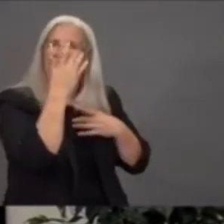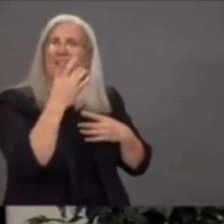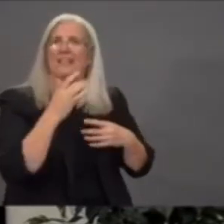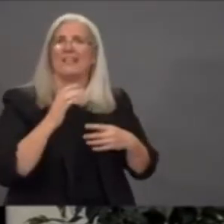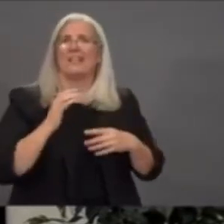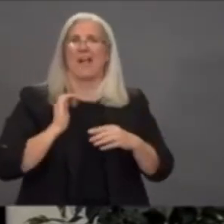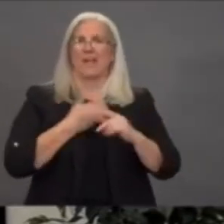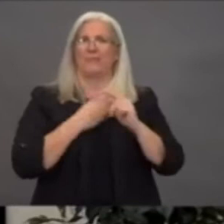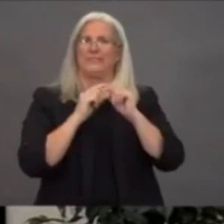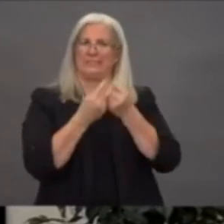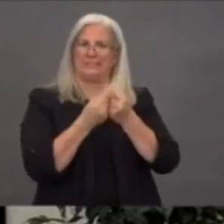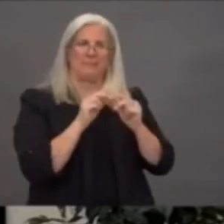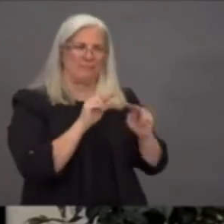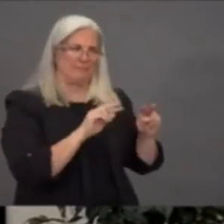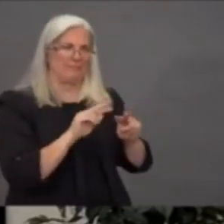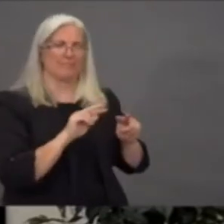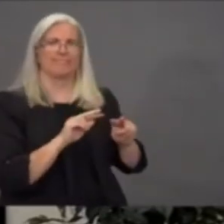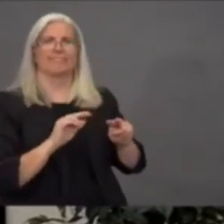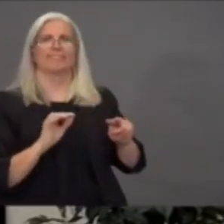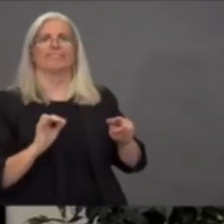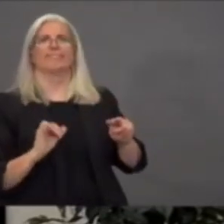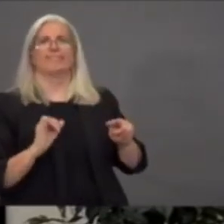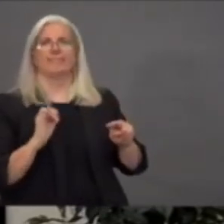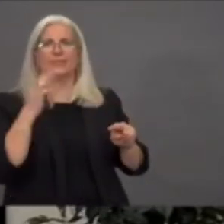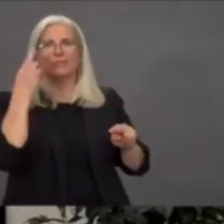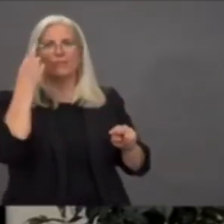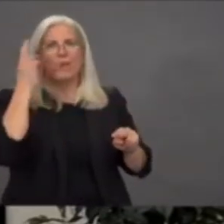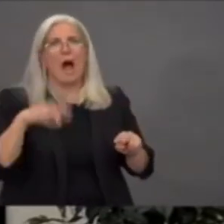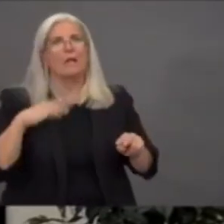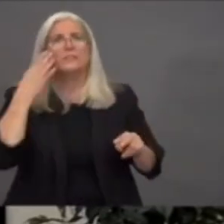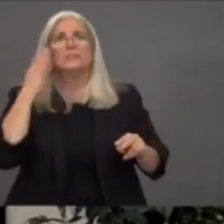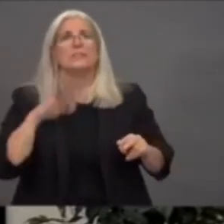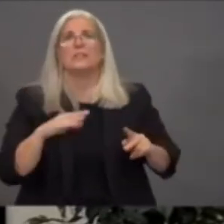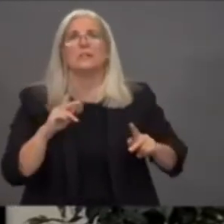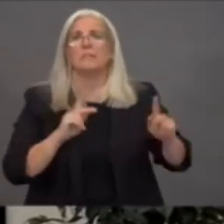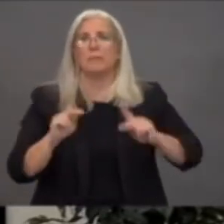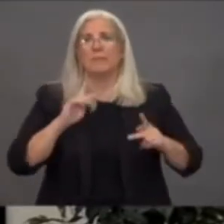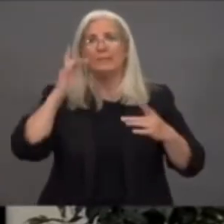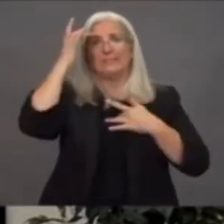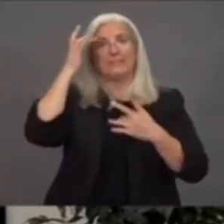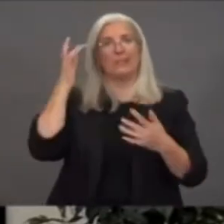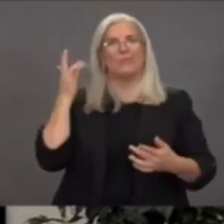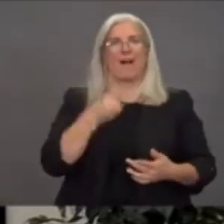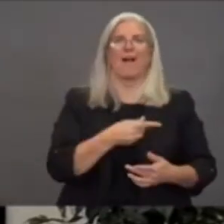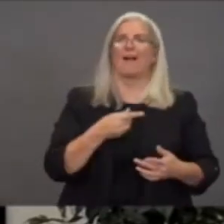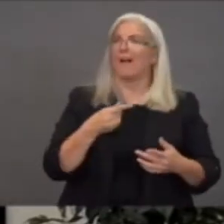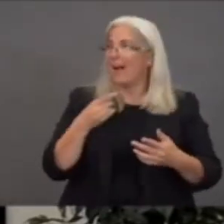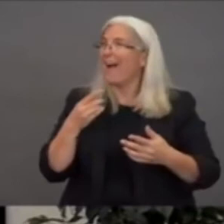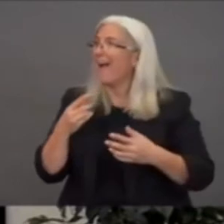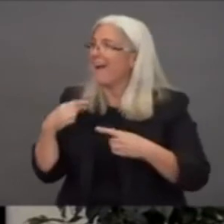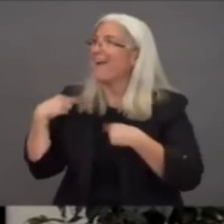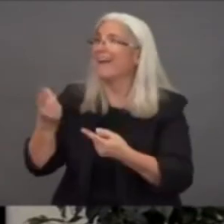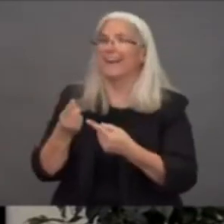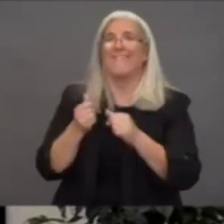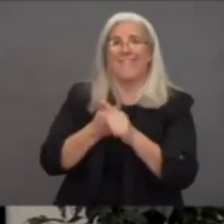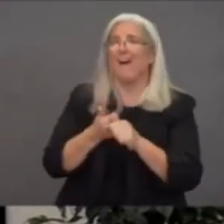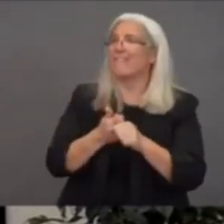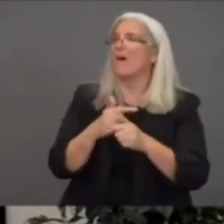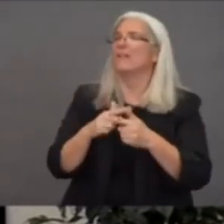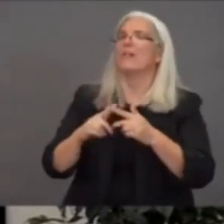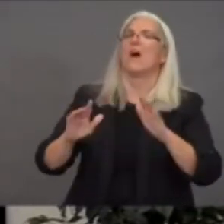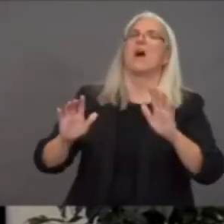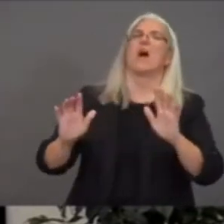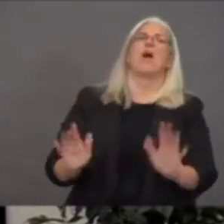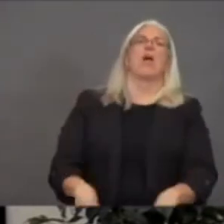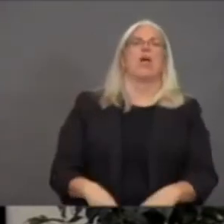that the reason a lot of folks get sick or got infected was because they let their guard down. You know, they were around friends or family,